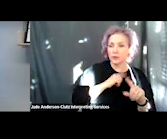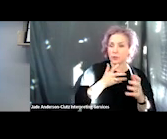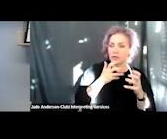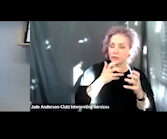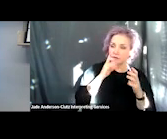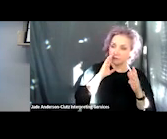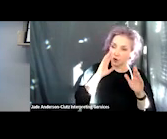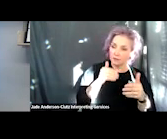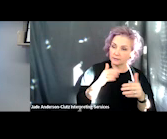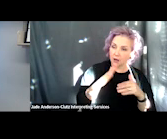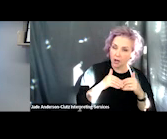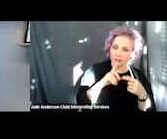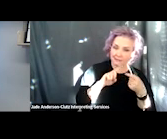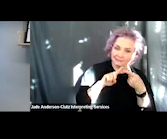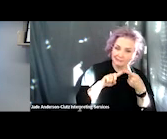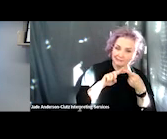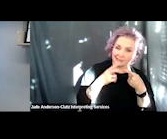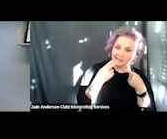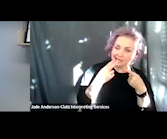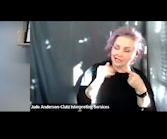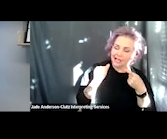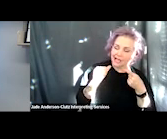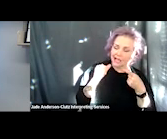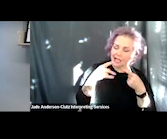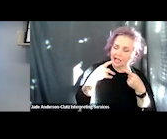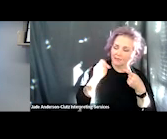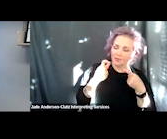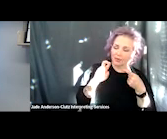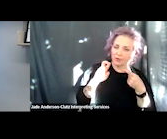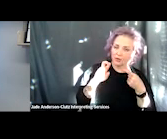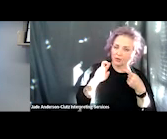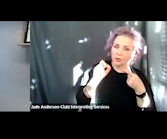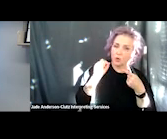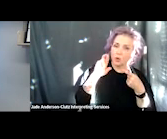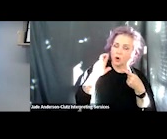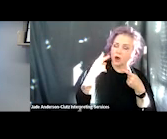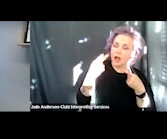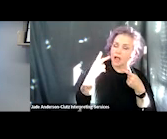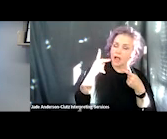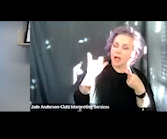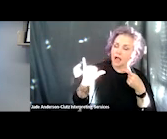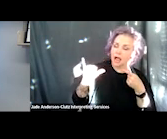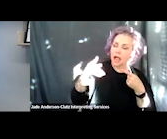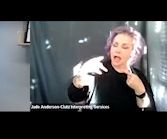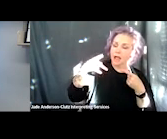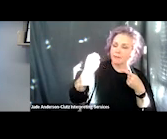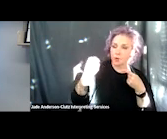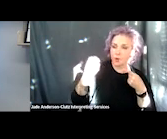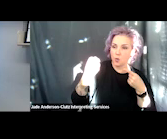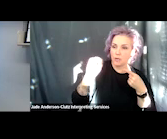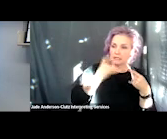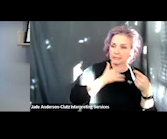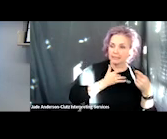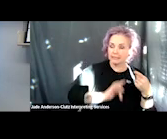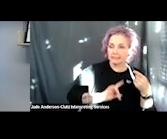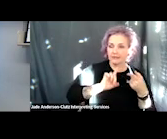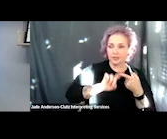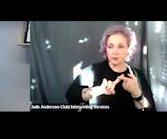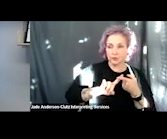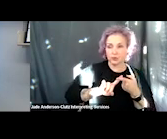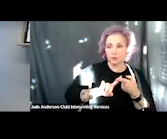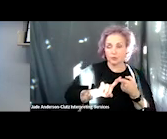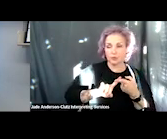hyperreactivity to sensory input. And so why did we decide to focus on this? And to actually take you through, I'm going to